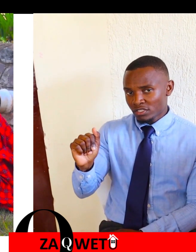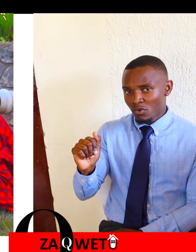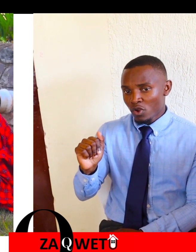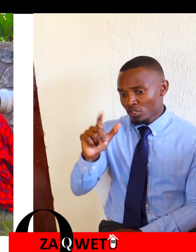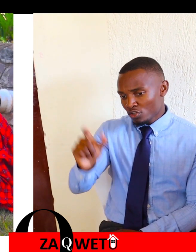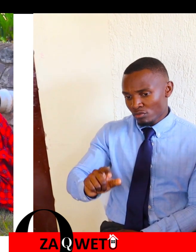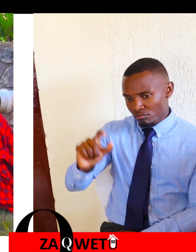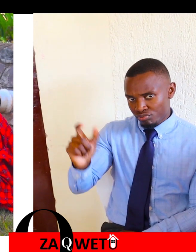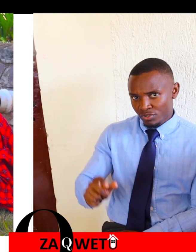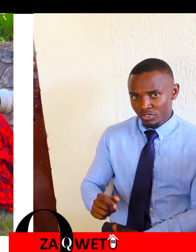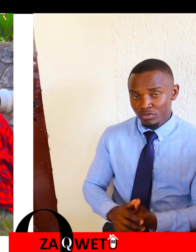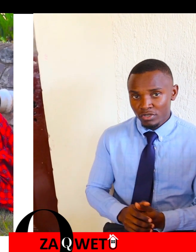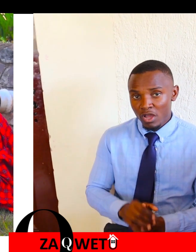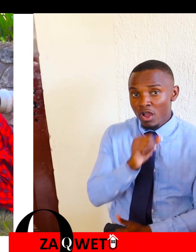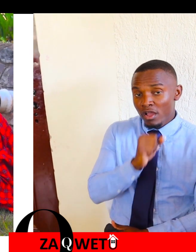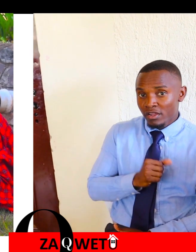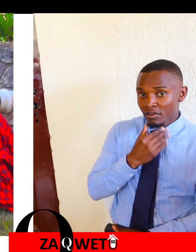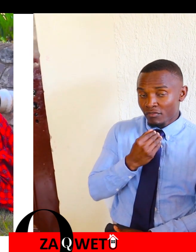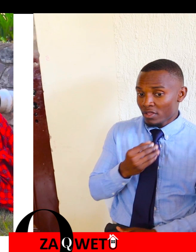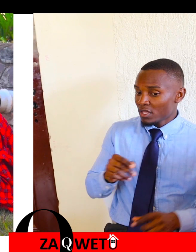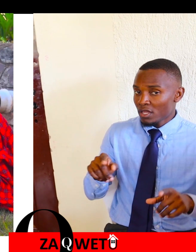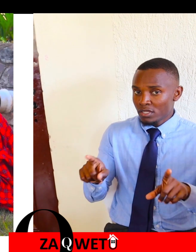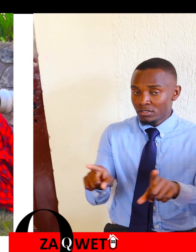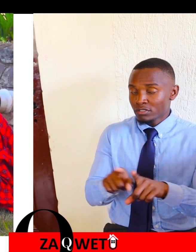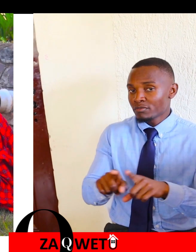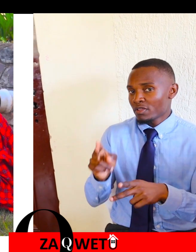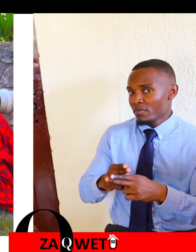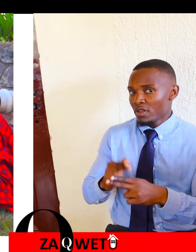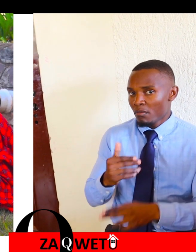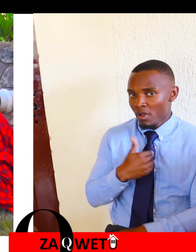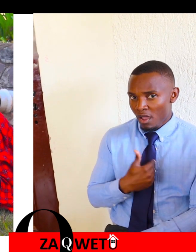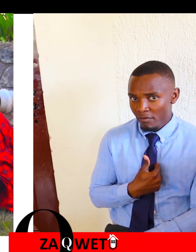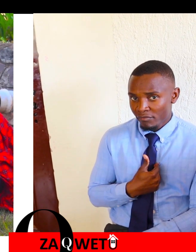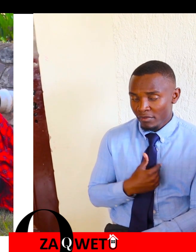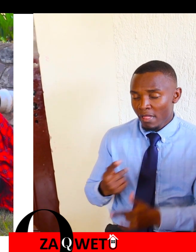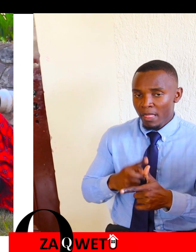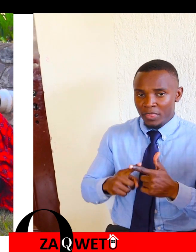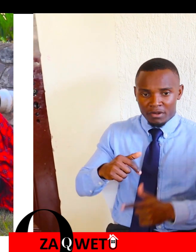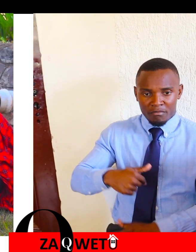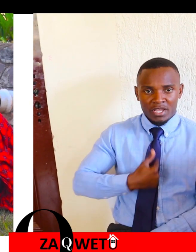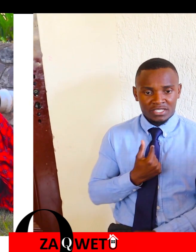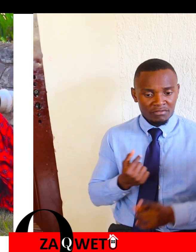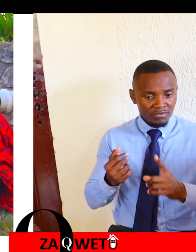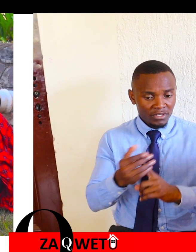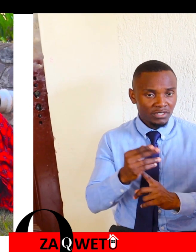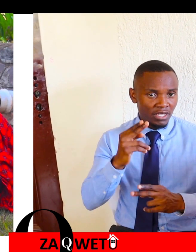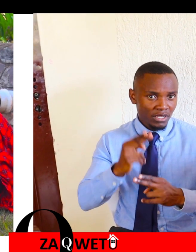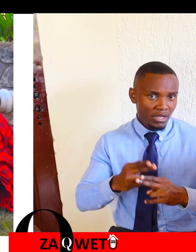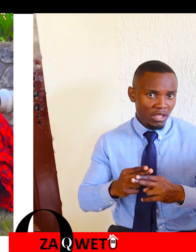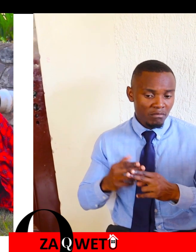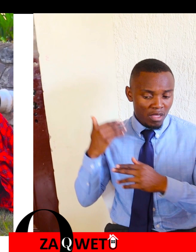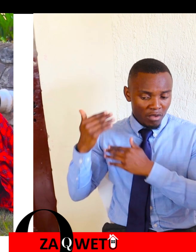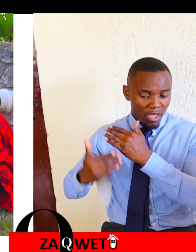Yeah, that's a name from Nyanza. It was my grandfather's name. And I took